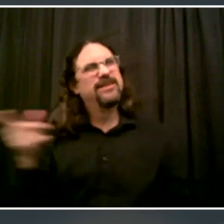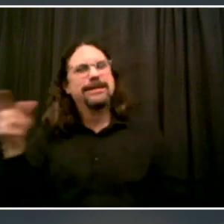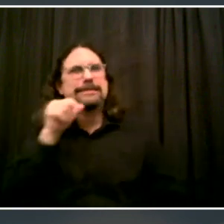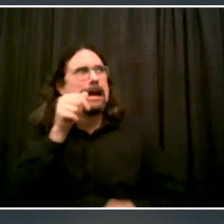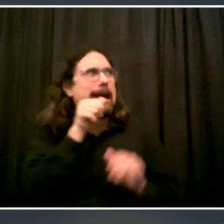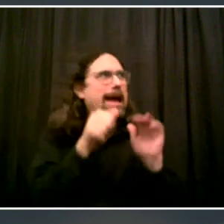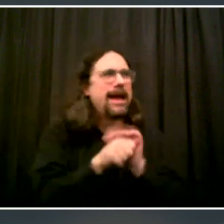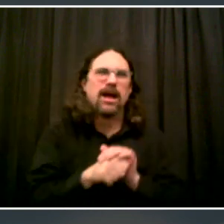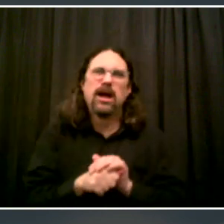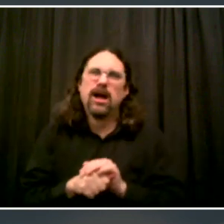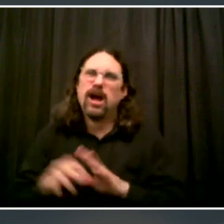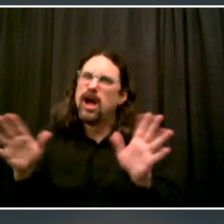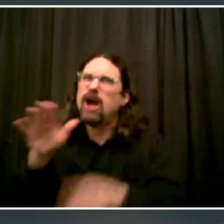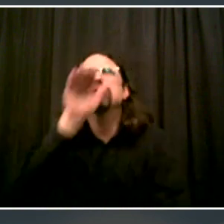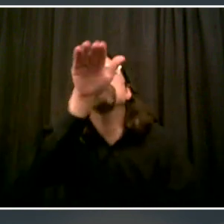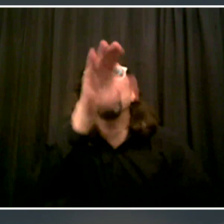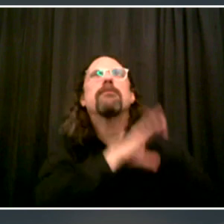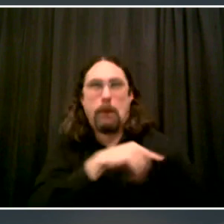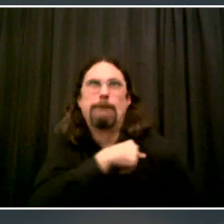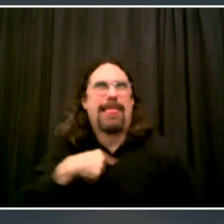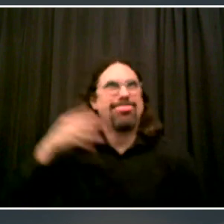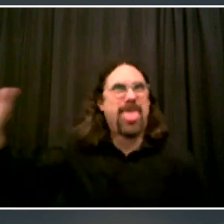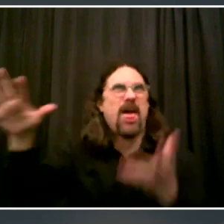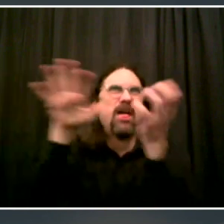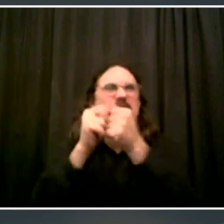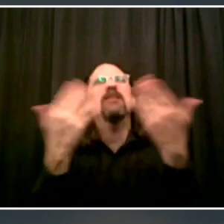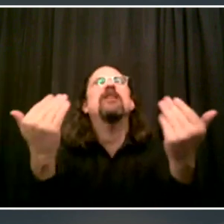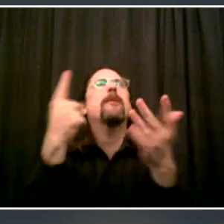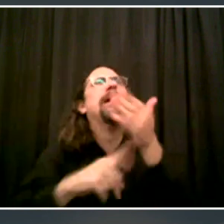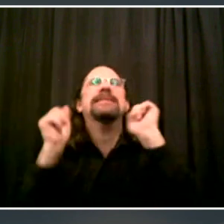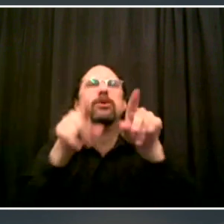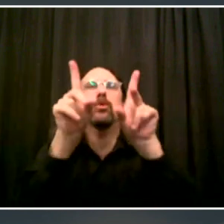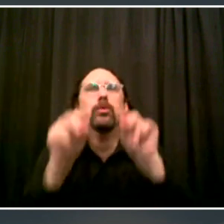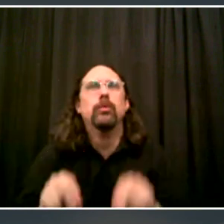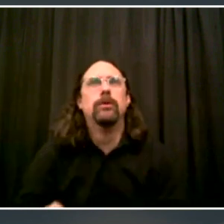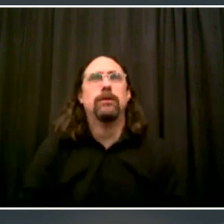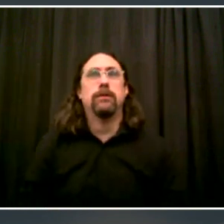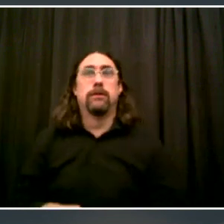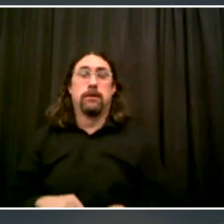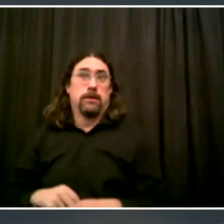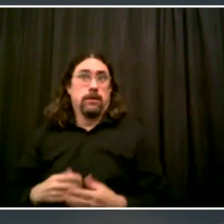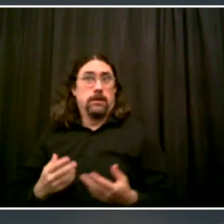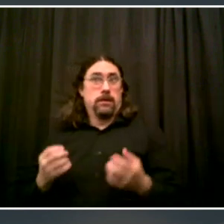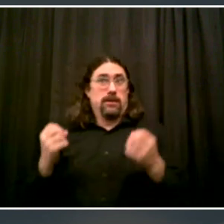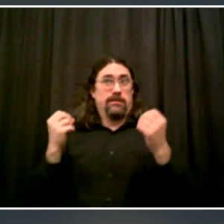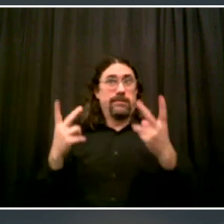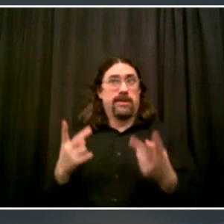gun and gasoline and weapons to the scene of that. That's actually what happened.